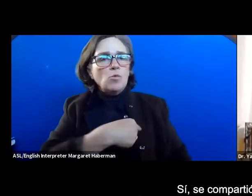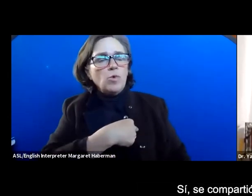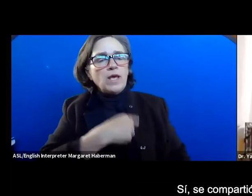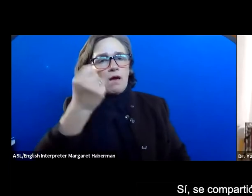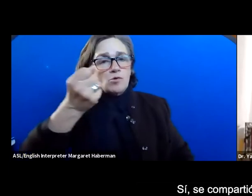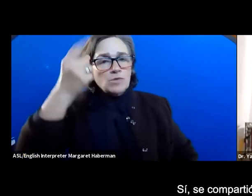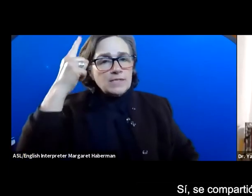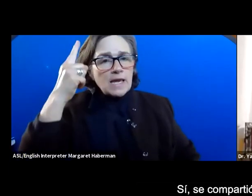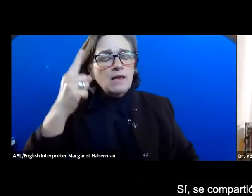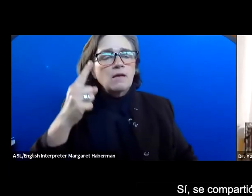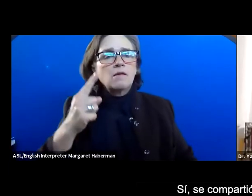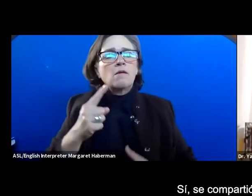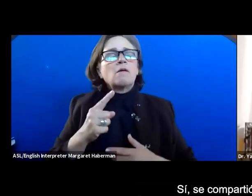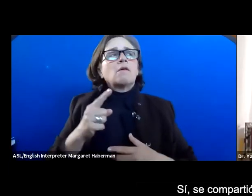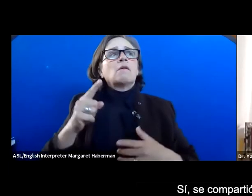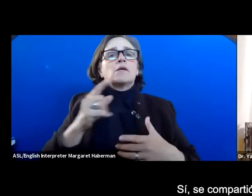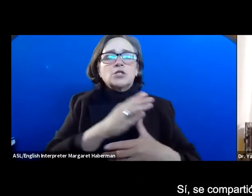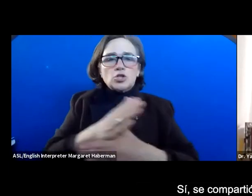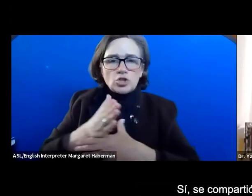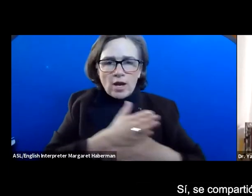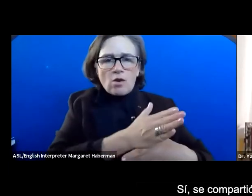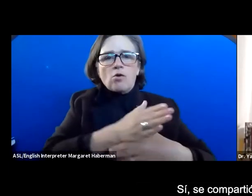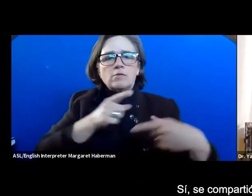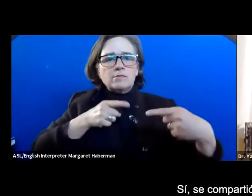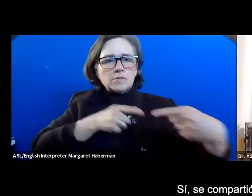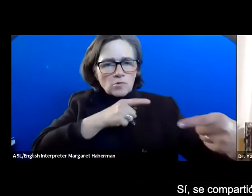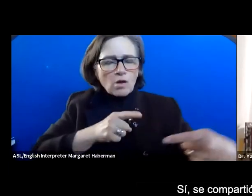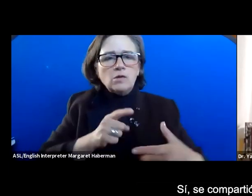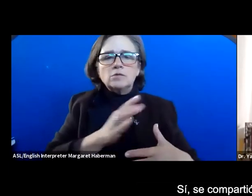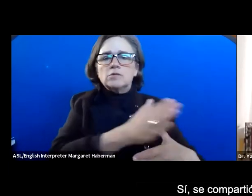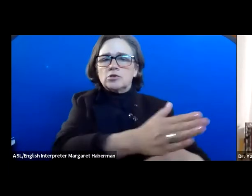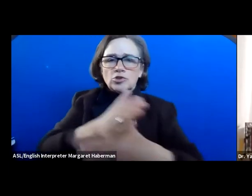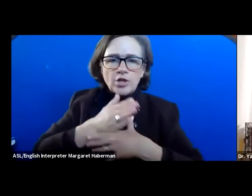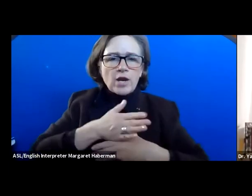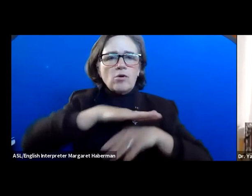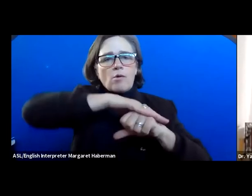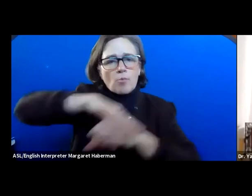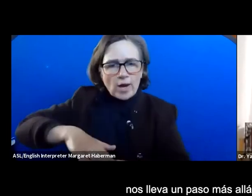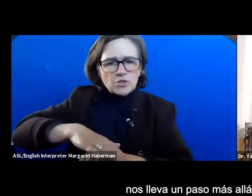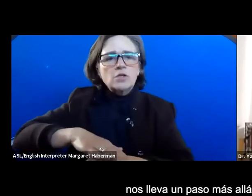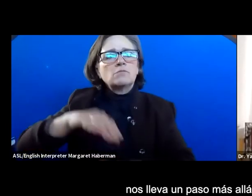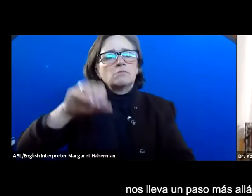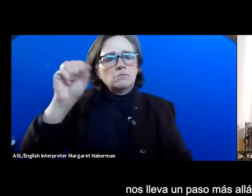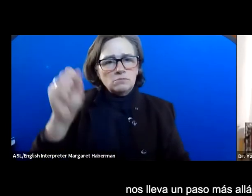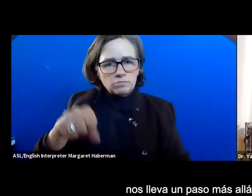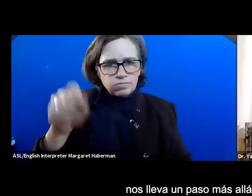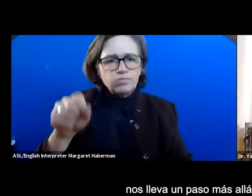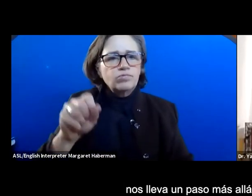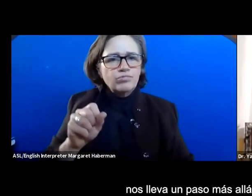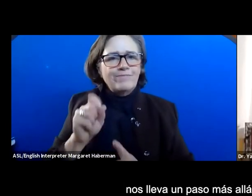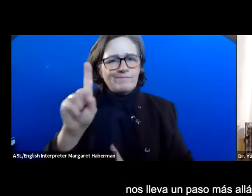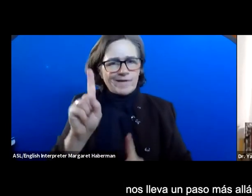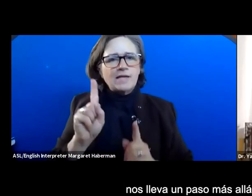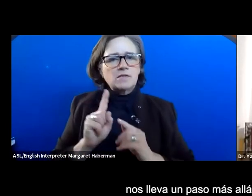shared struggle, shared oppression is definitely takes us a step